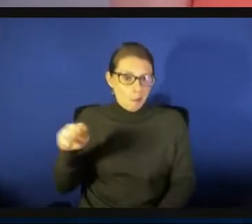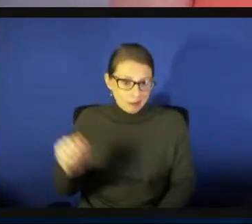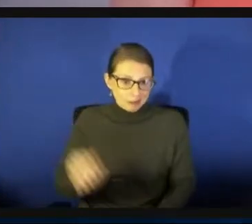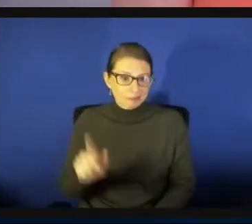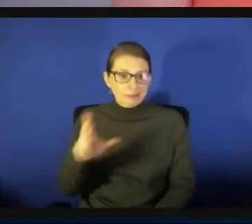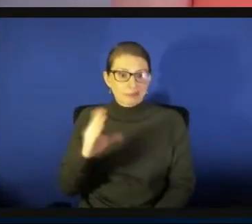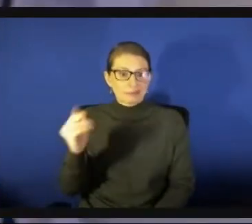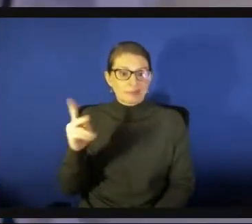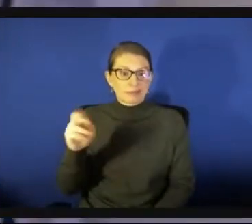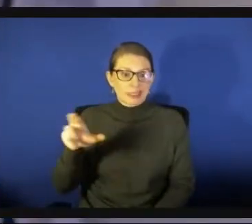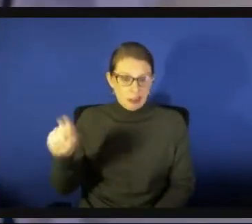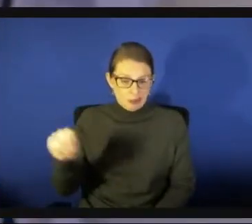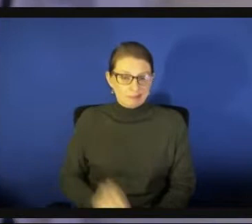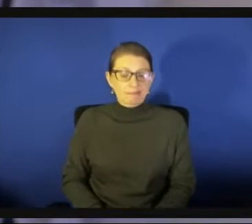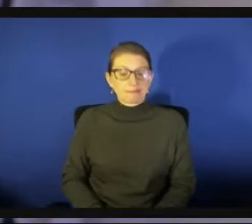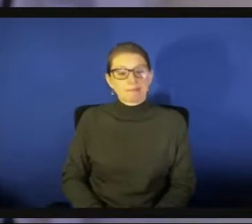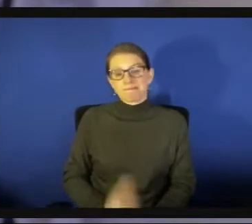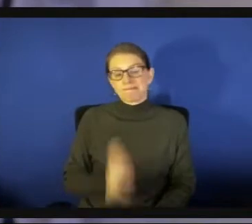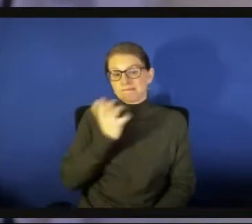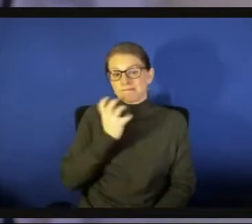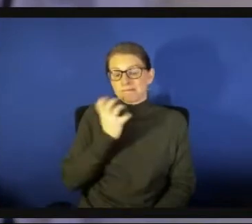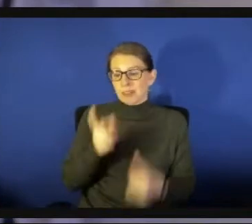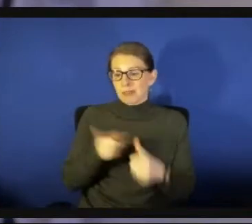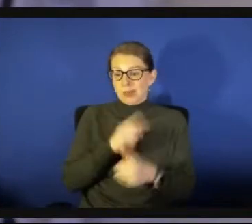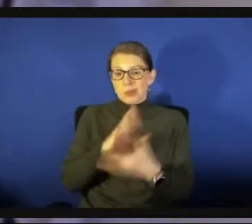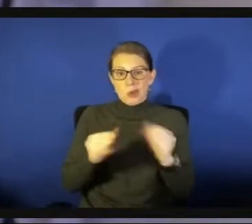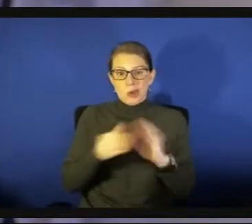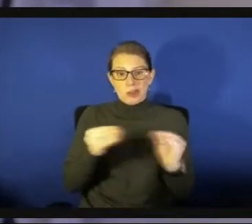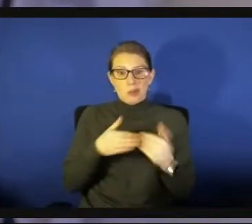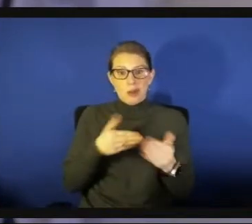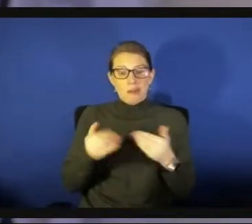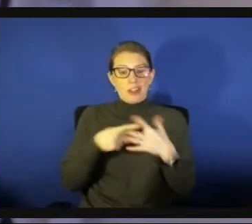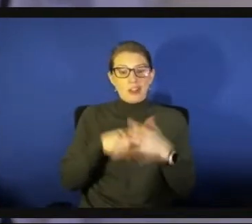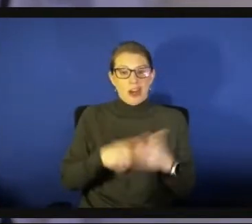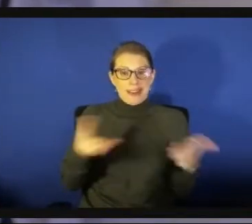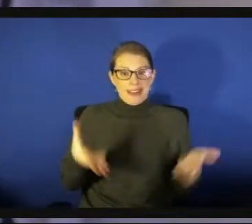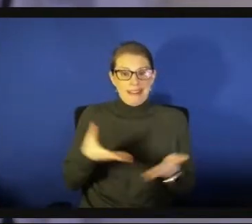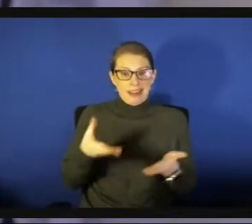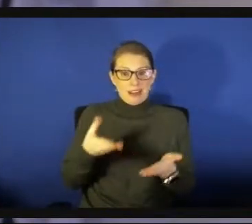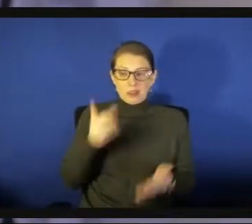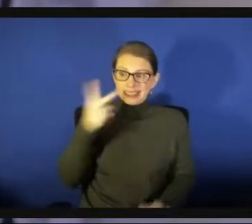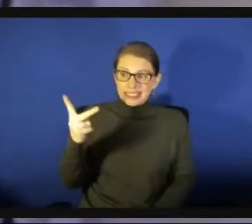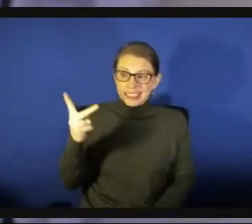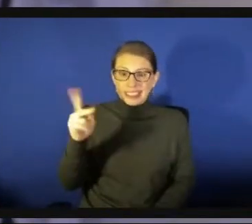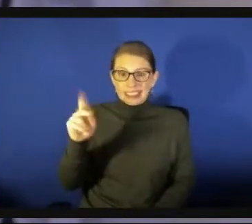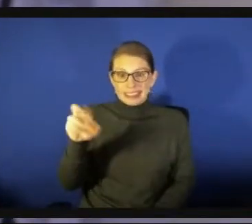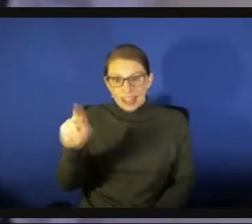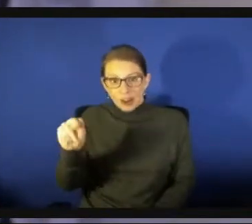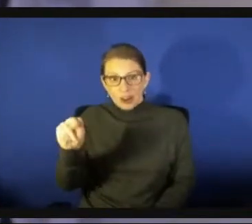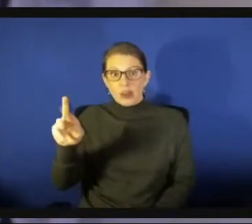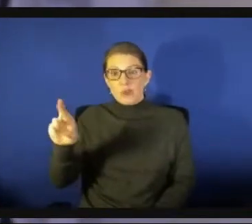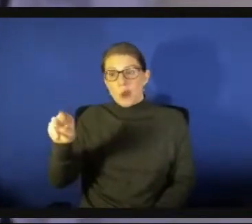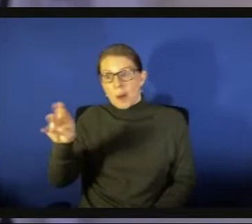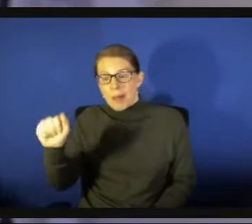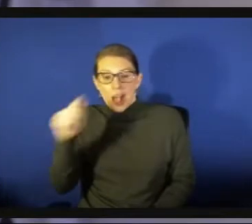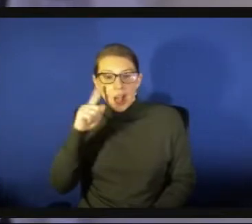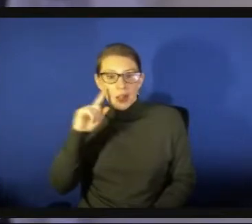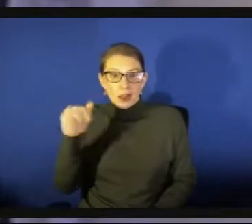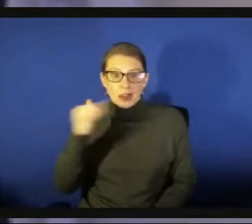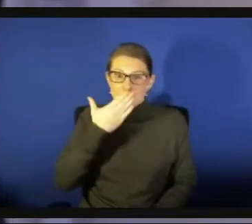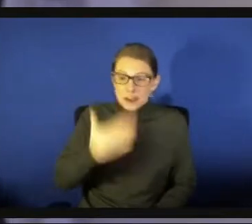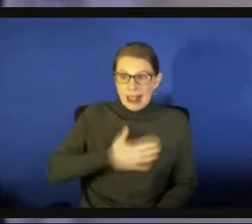It really is. It's one of the first stories I did when I started here at the health system. So to see Karen and Roma looking great and happy, it's really a